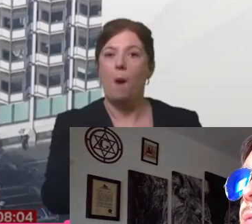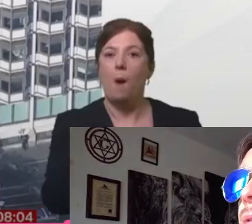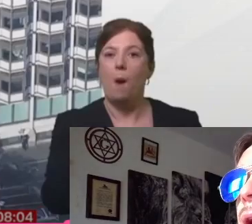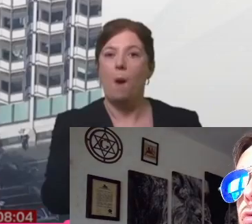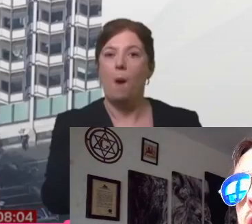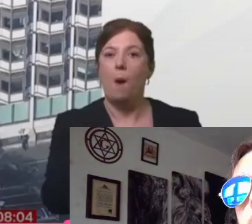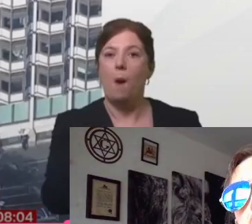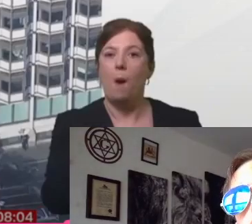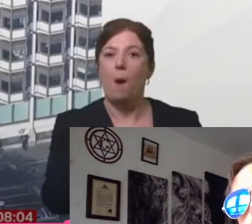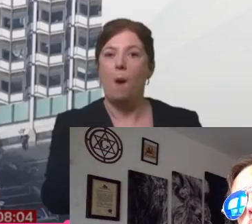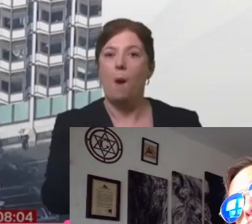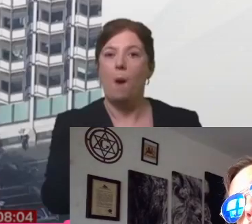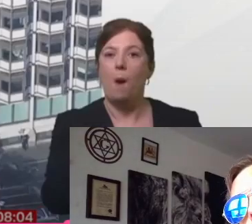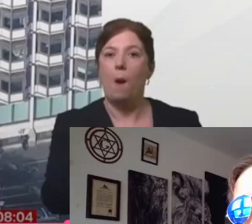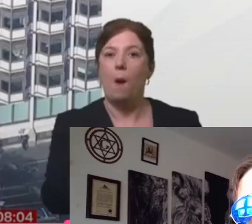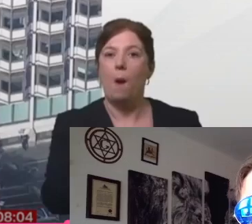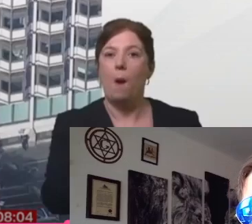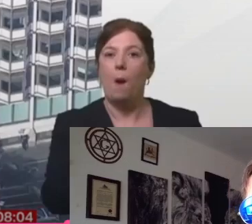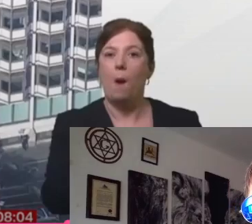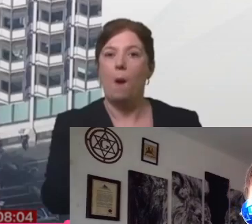democratic dictatorship.